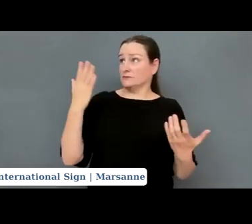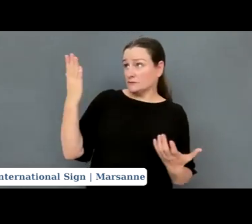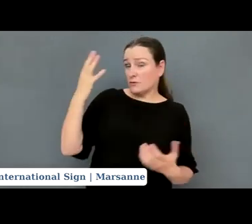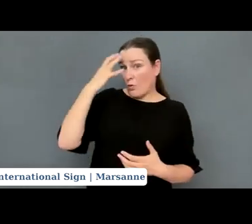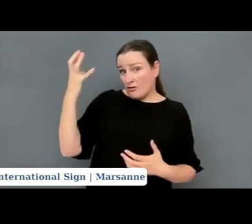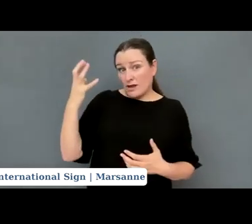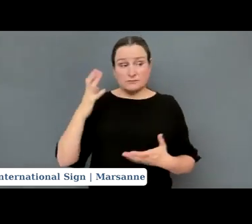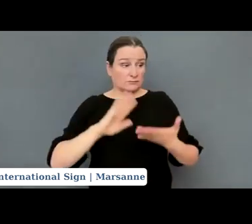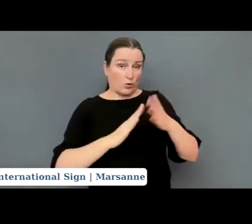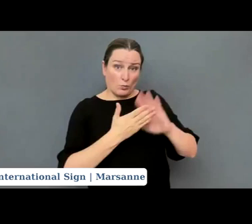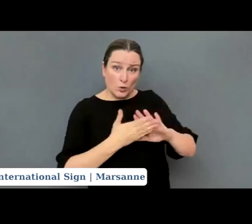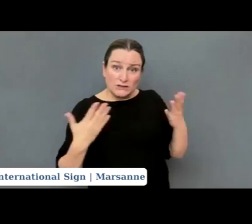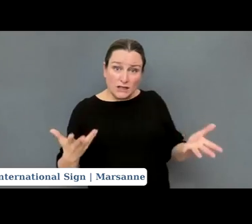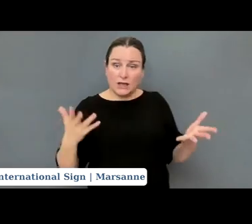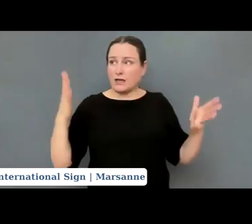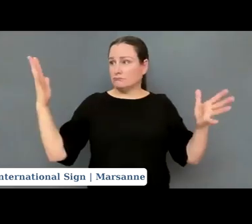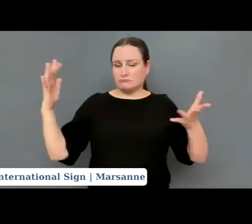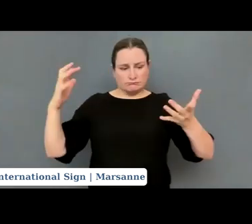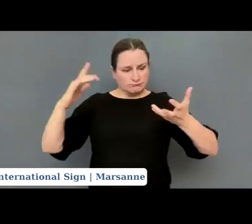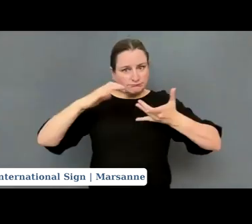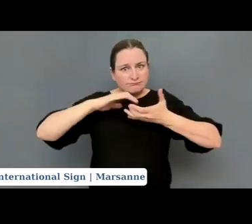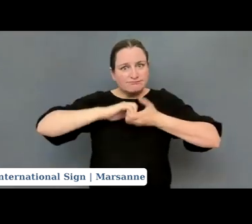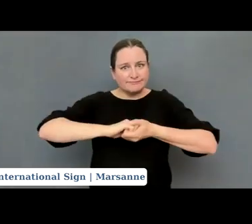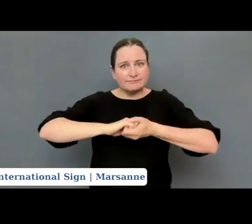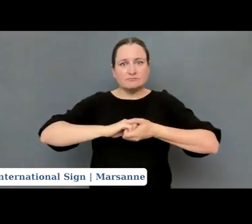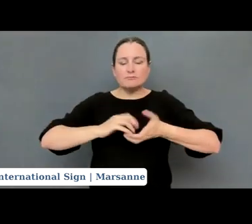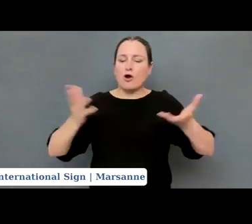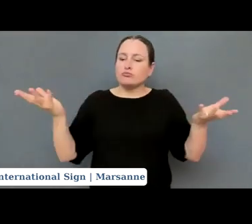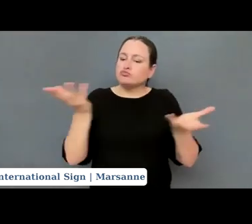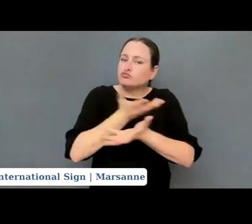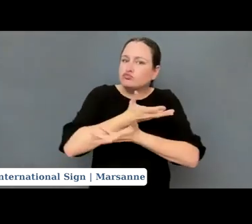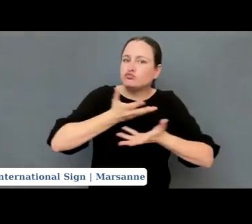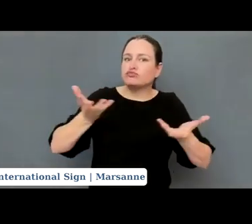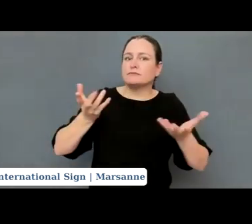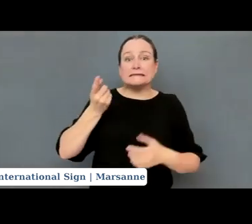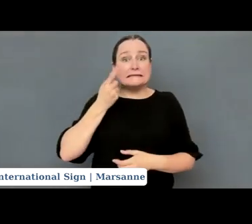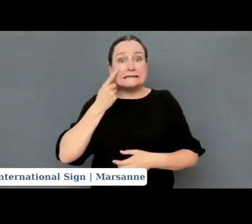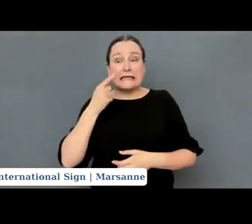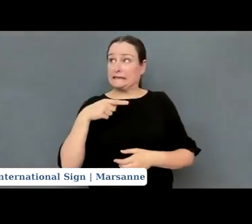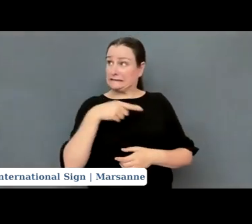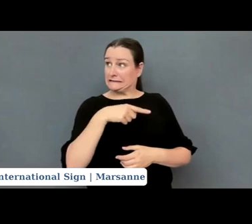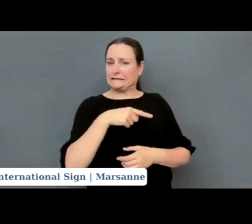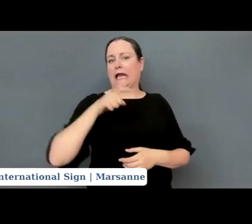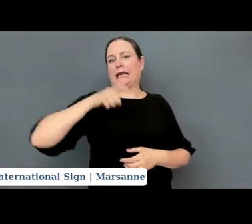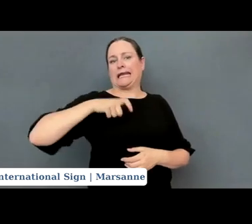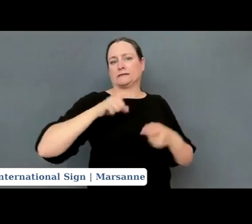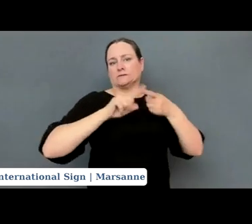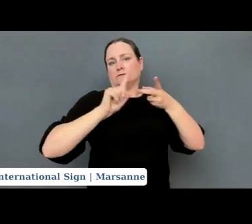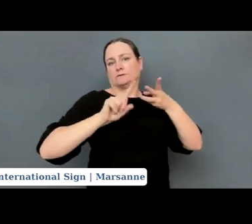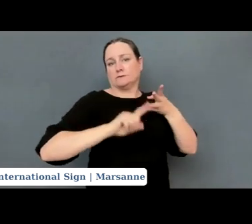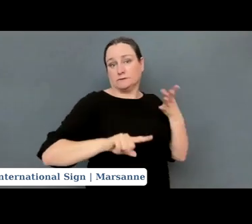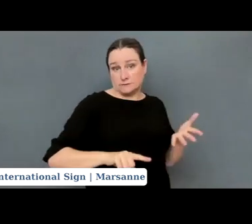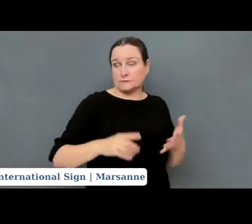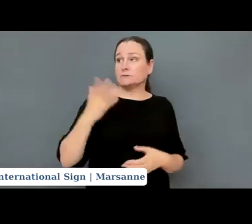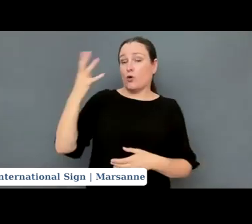adequate solutions to the necessities, the specific necessities of the communities. Through